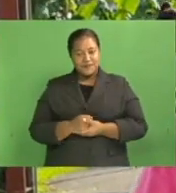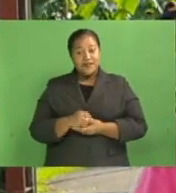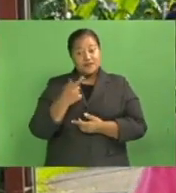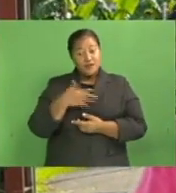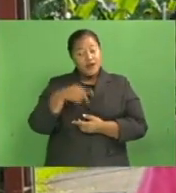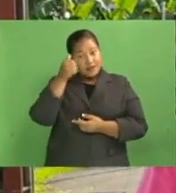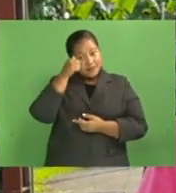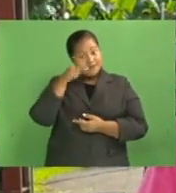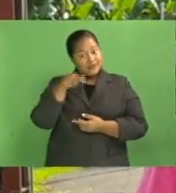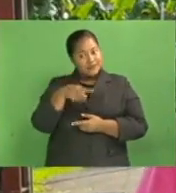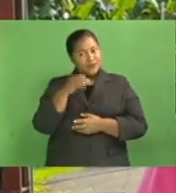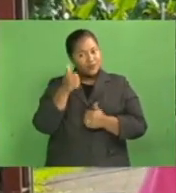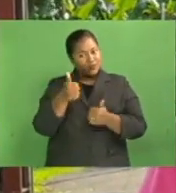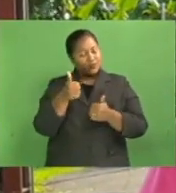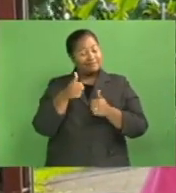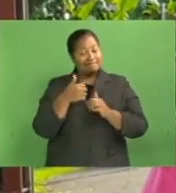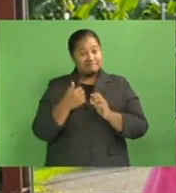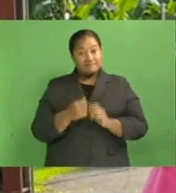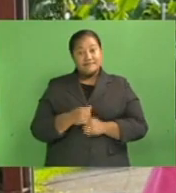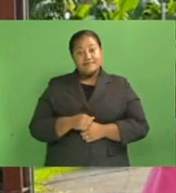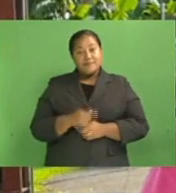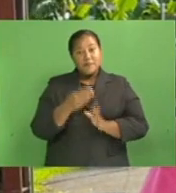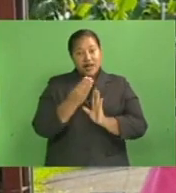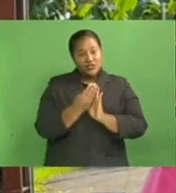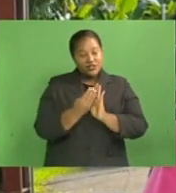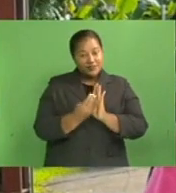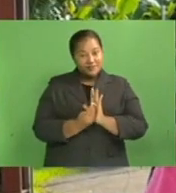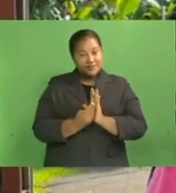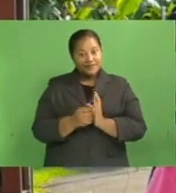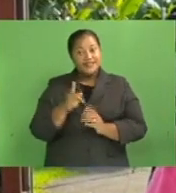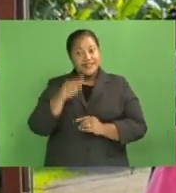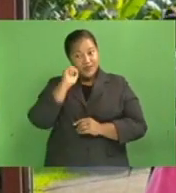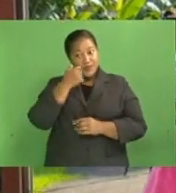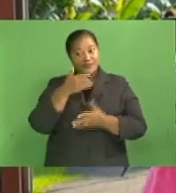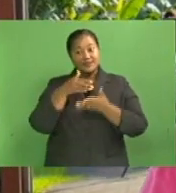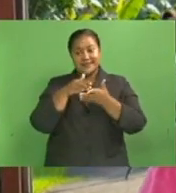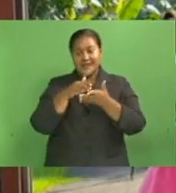it will be a good one, and it will help